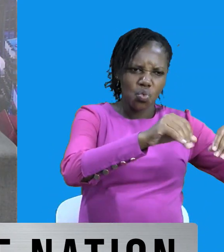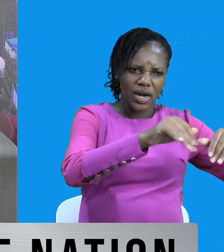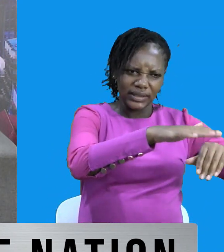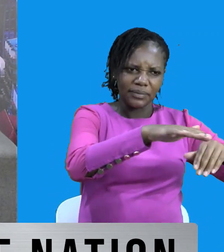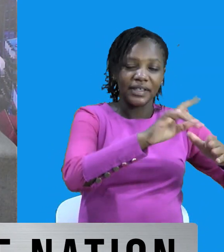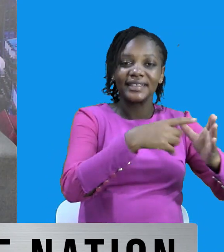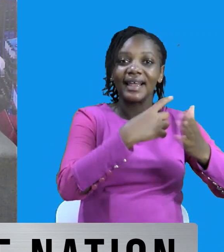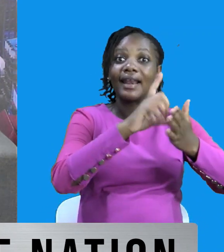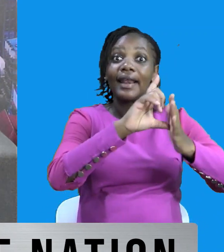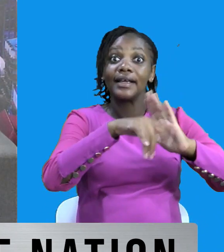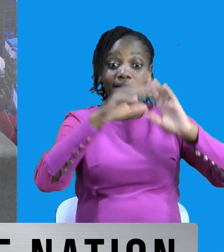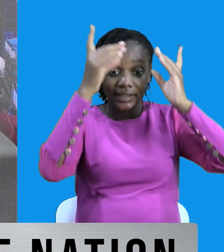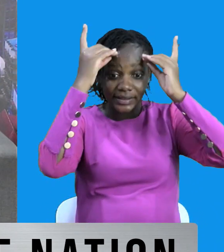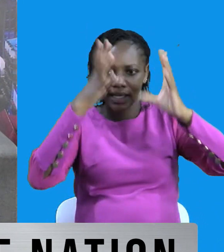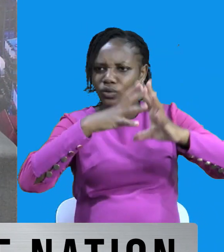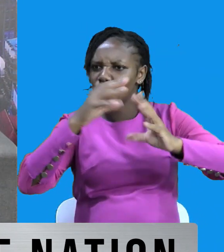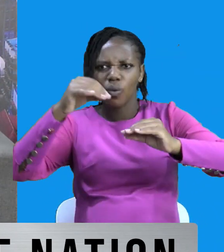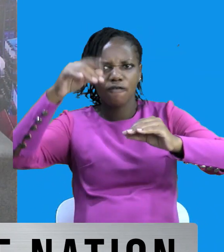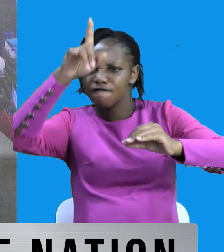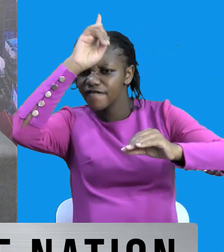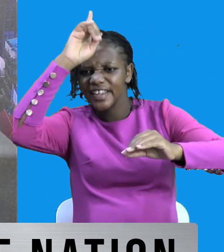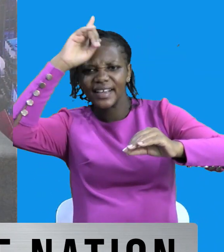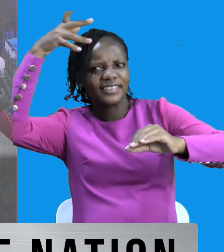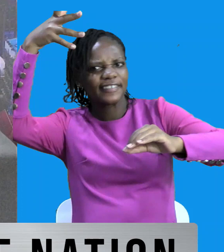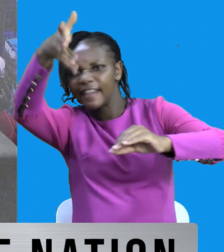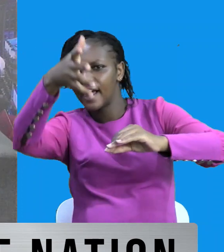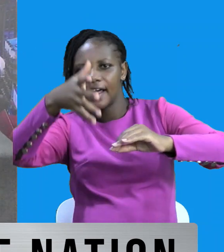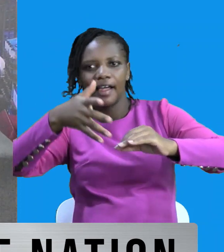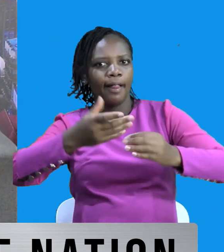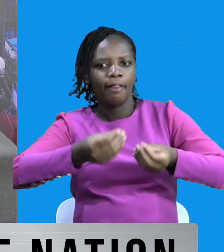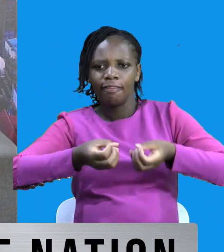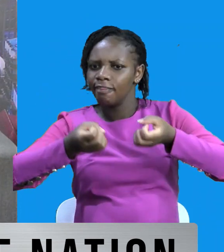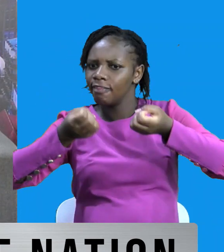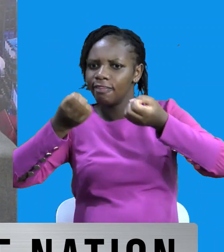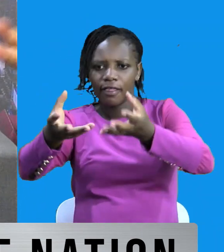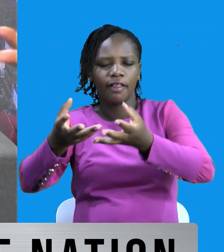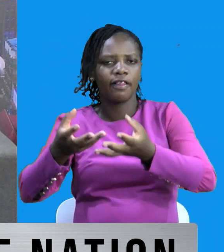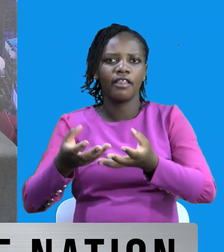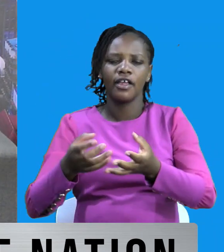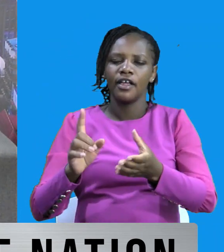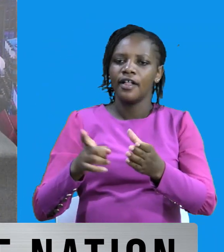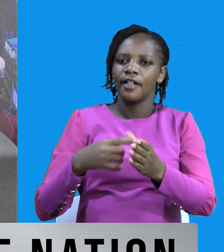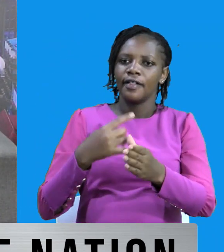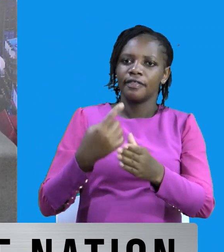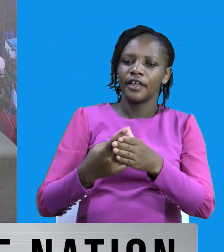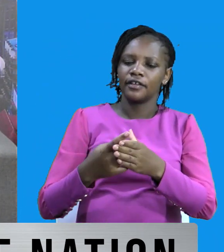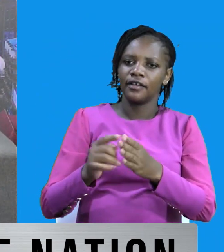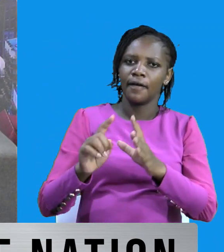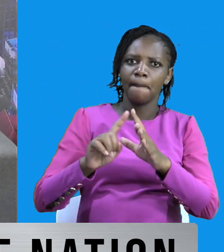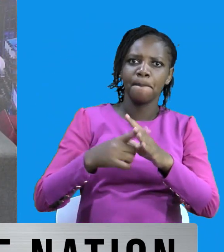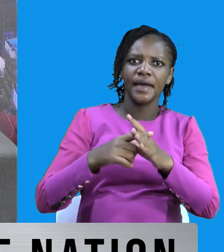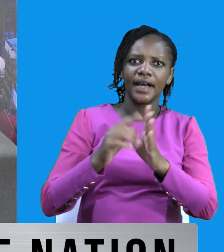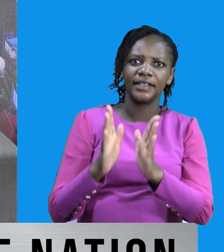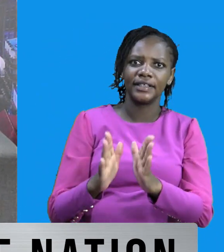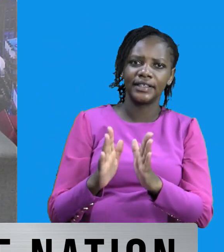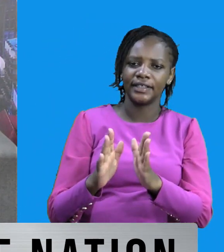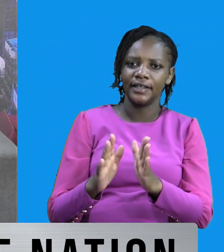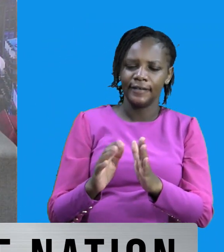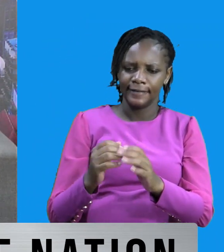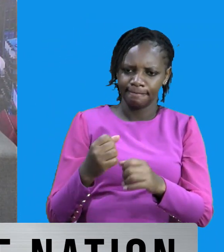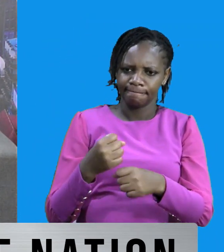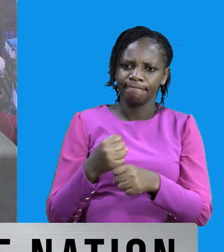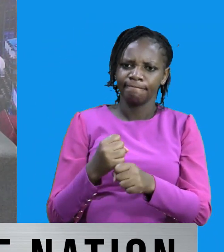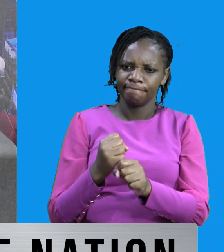some some interior, you know, place. Mm. And the person mended